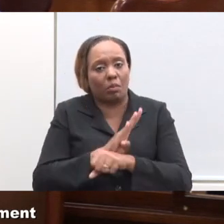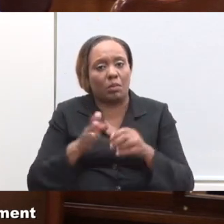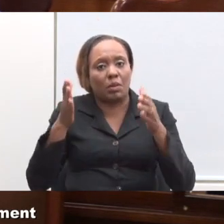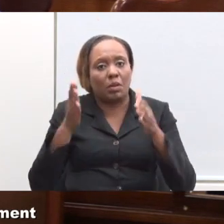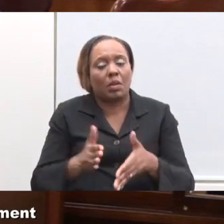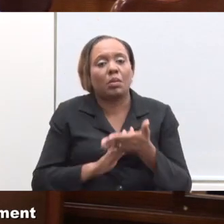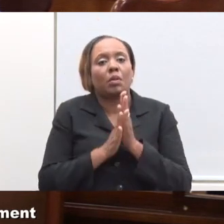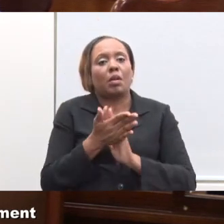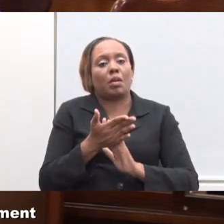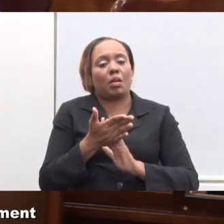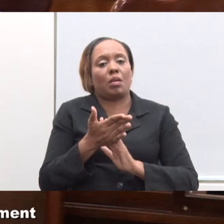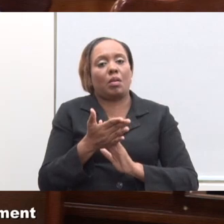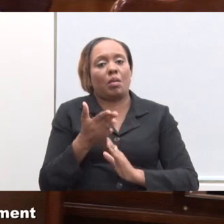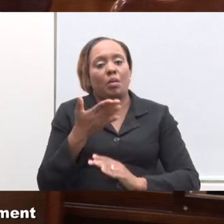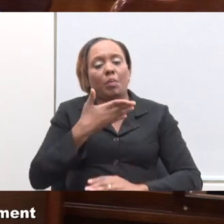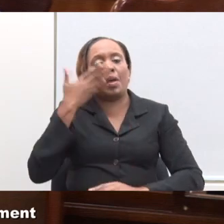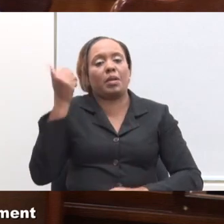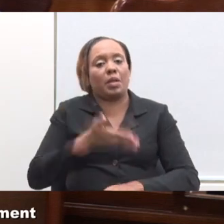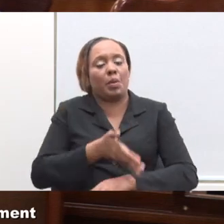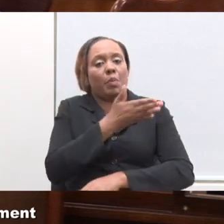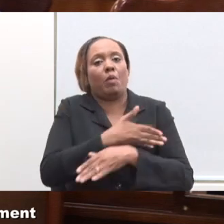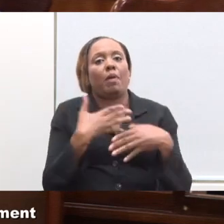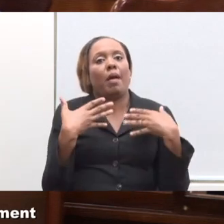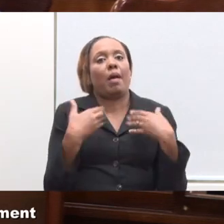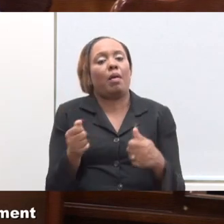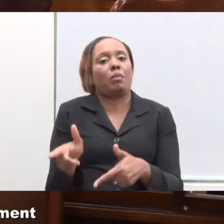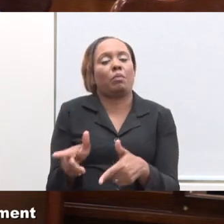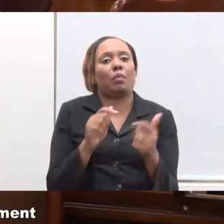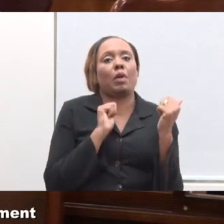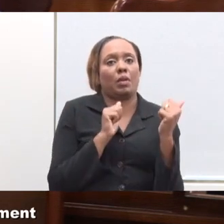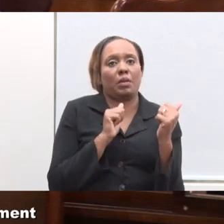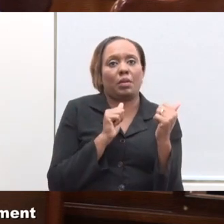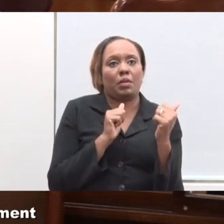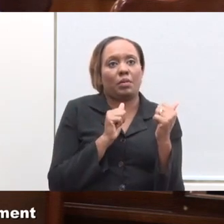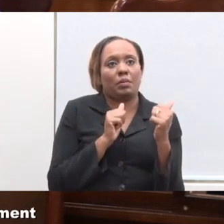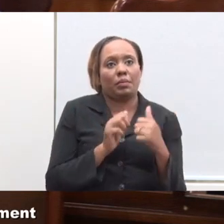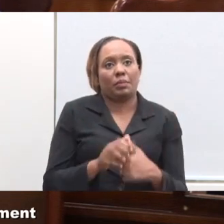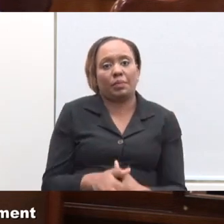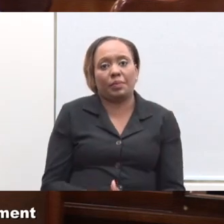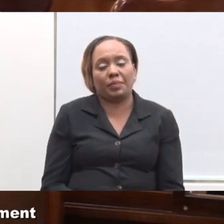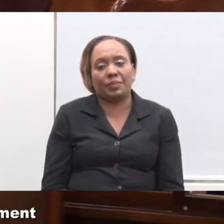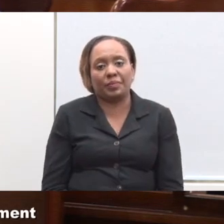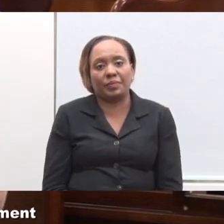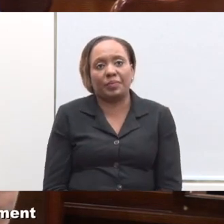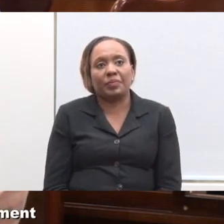as quickly as possible from this virulent virus.